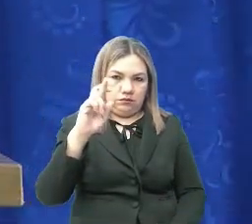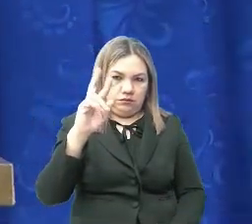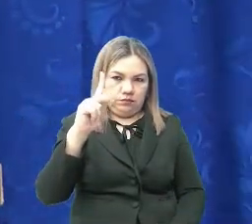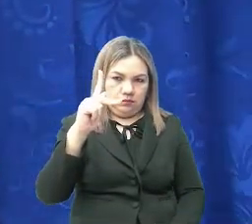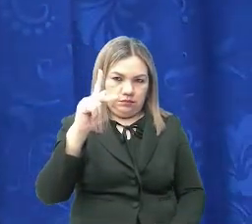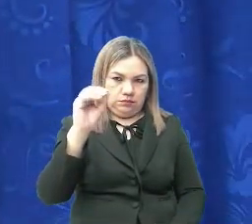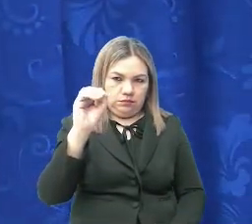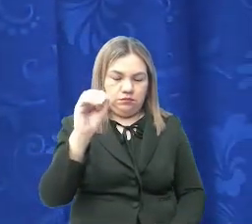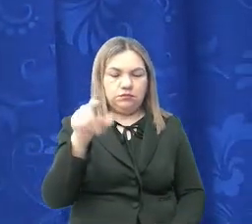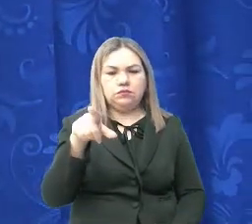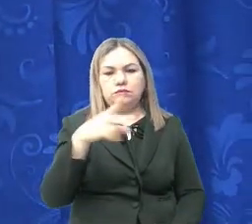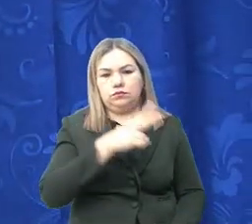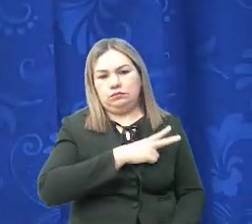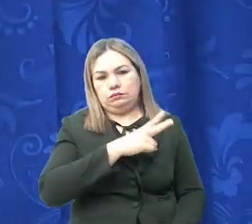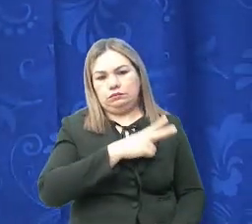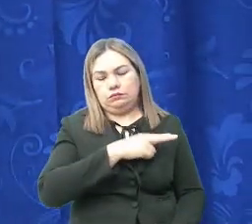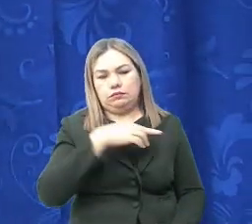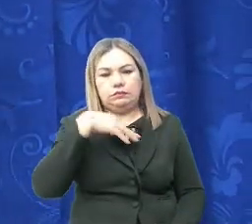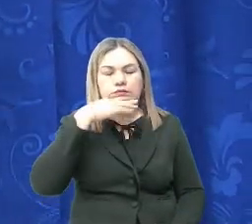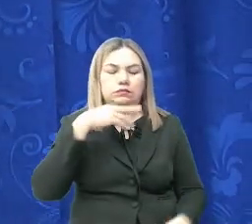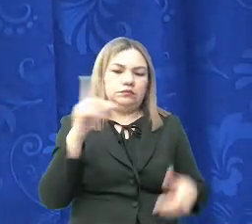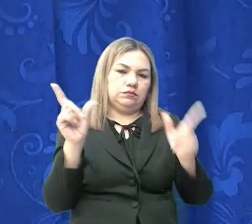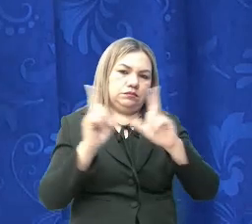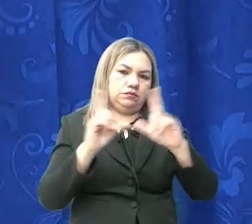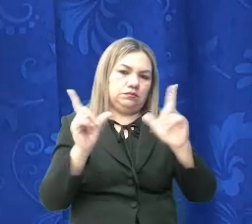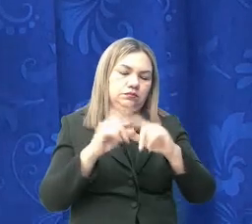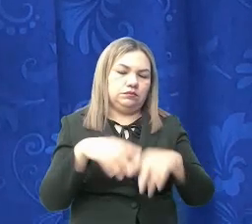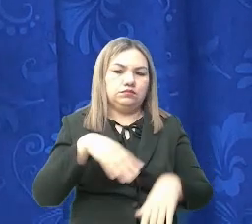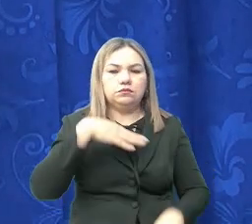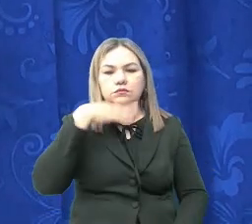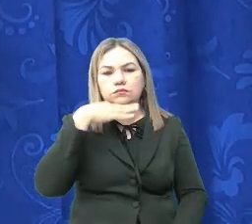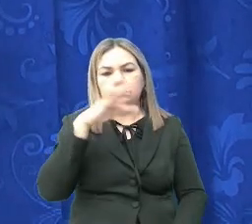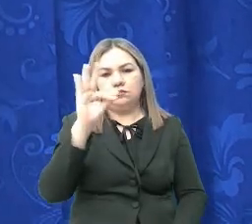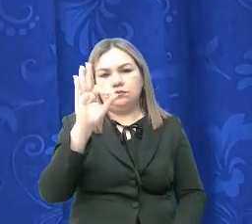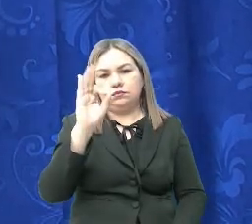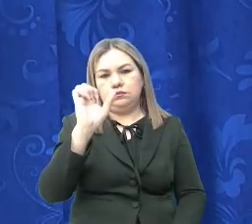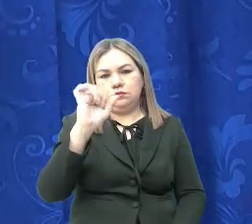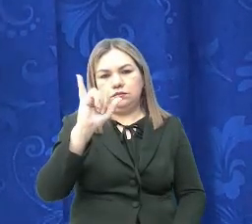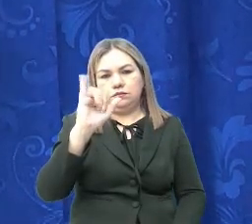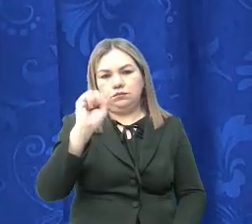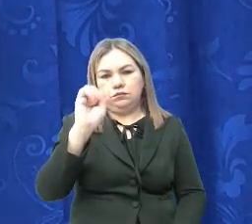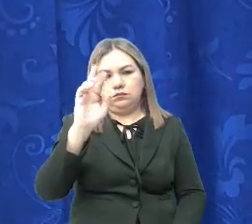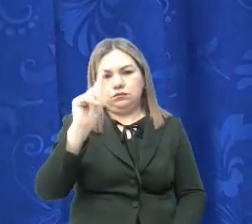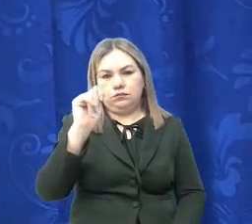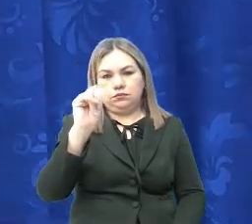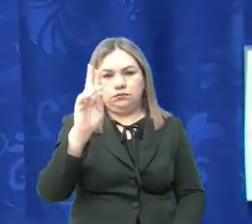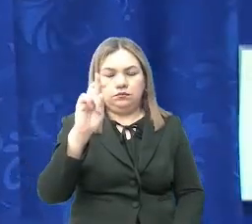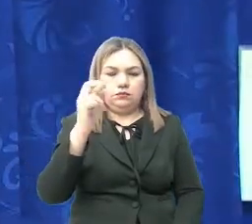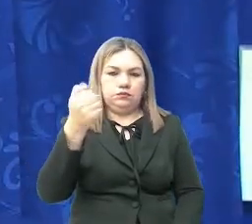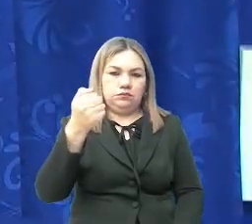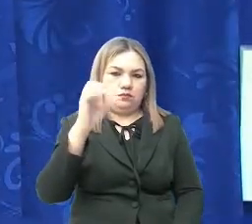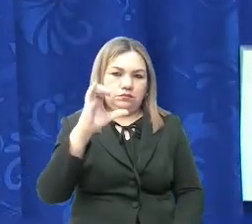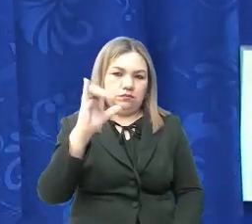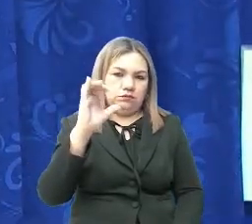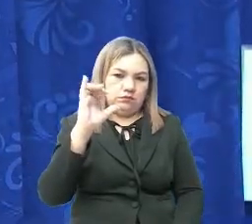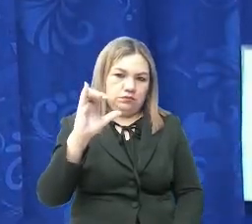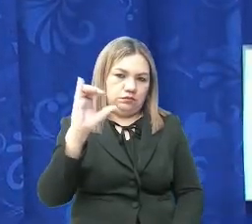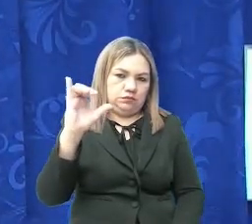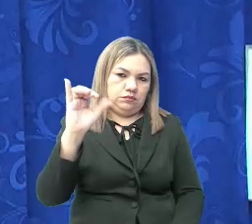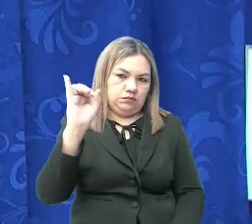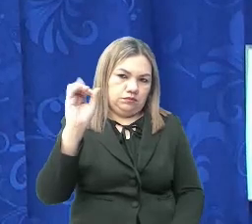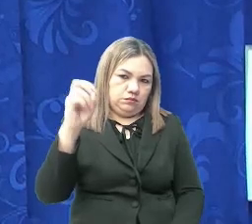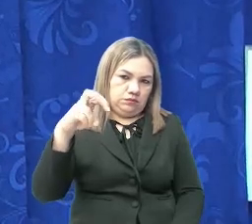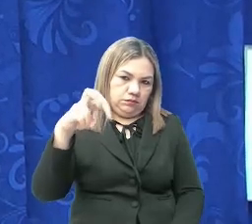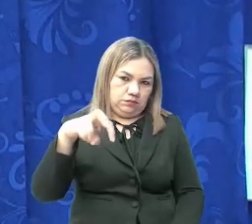Things that are muck in your life, a lot of soap operas, a lot of joining people that are not